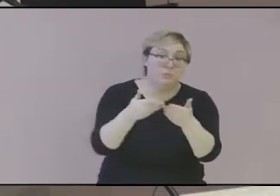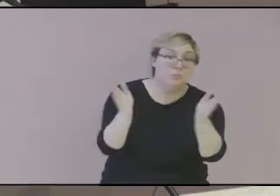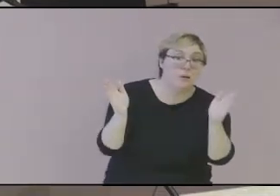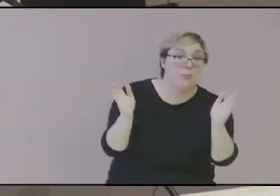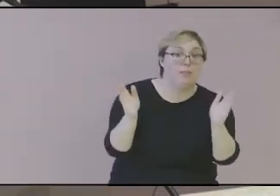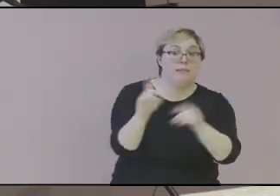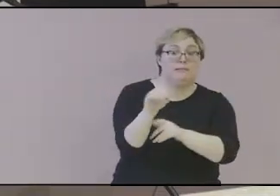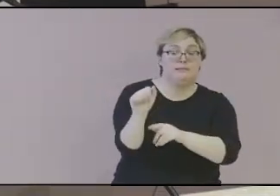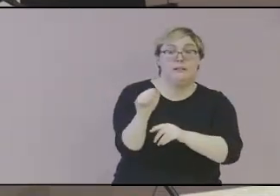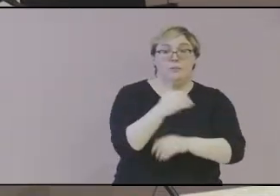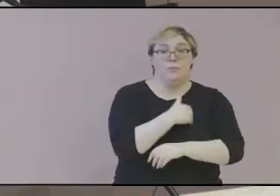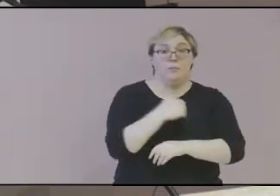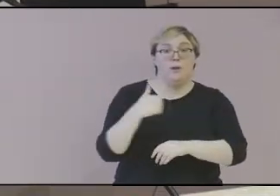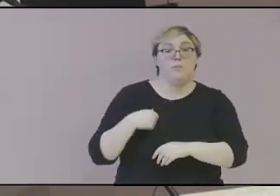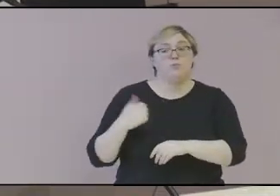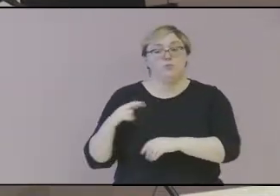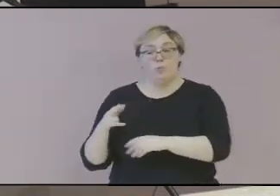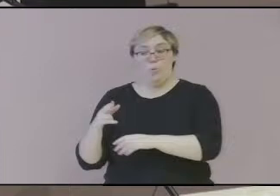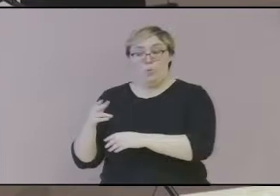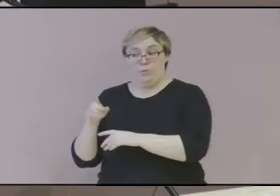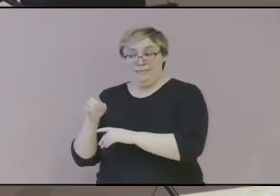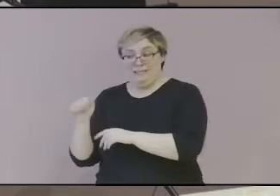scientists at the time.